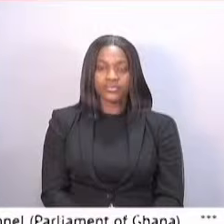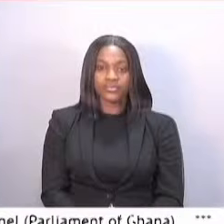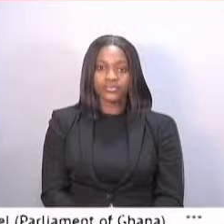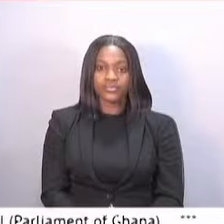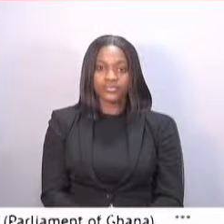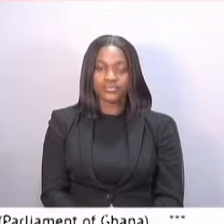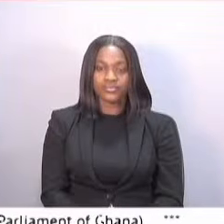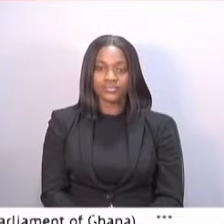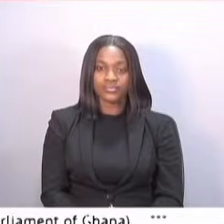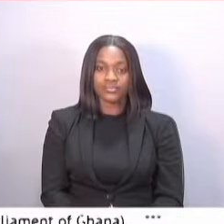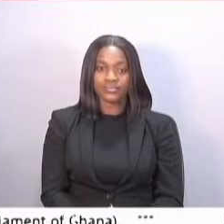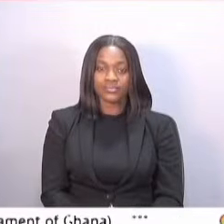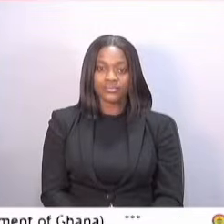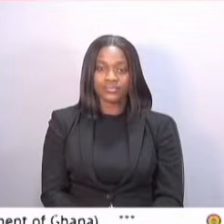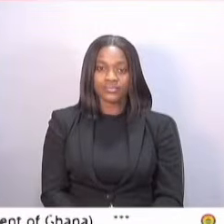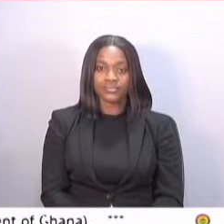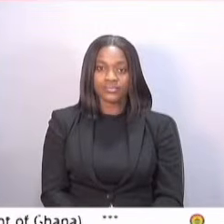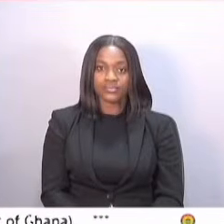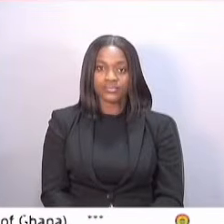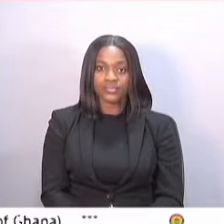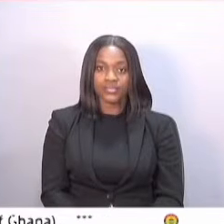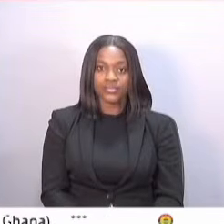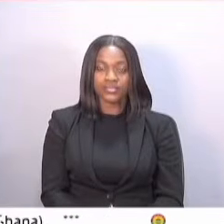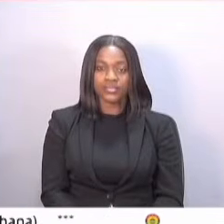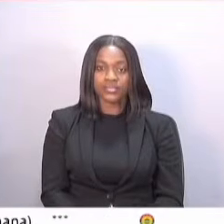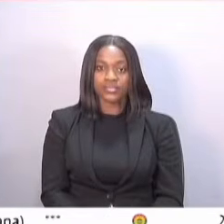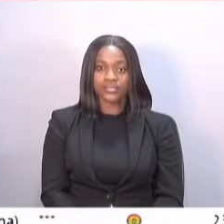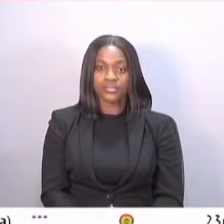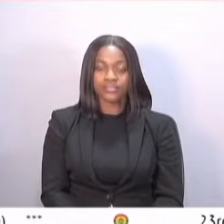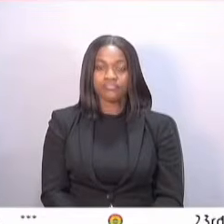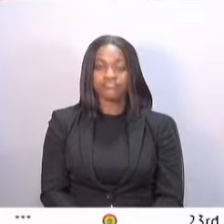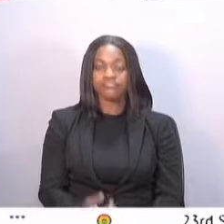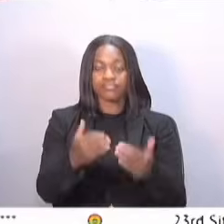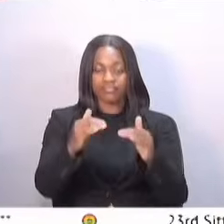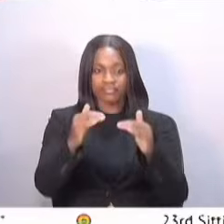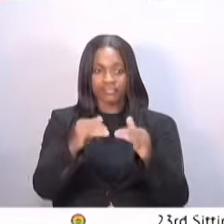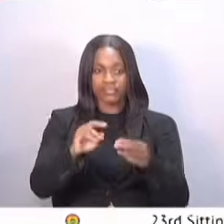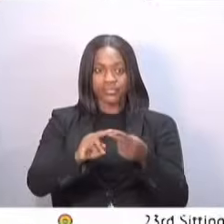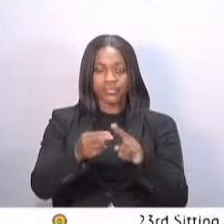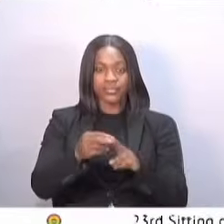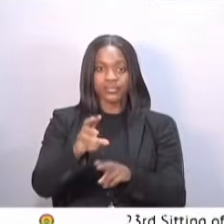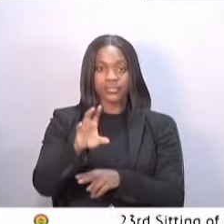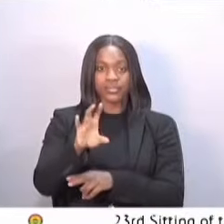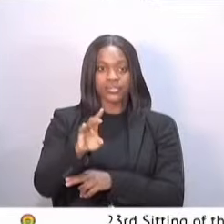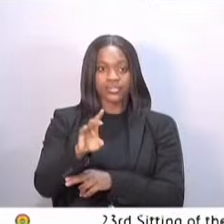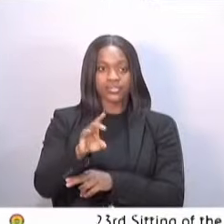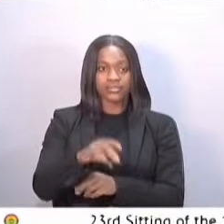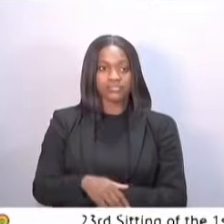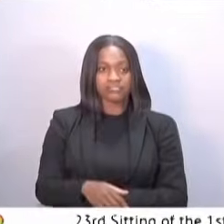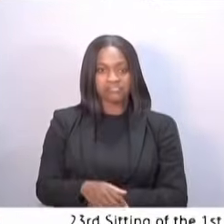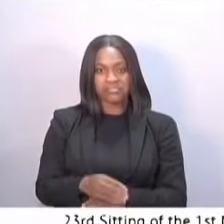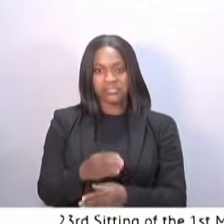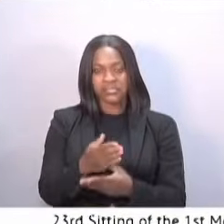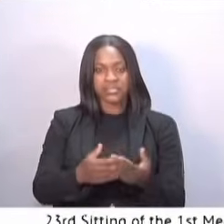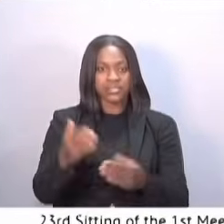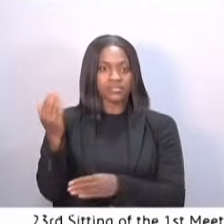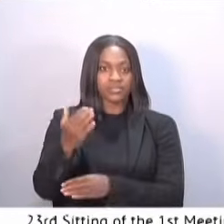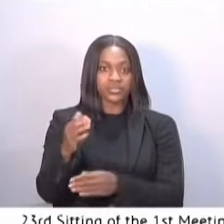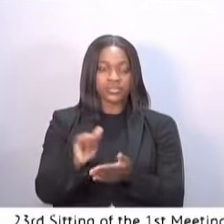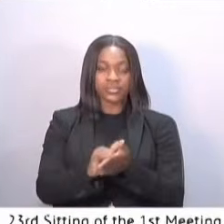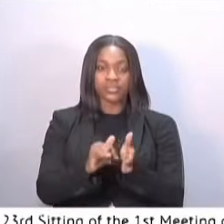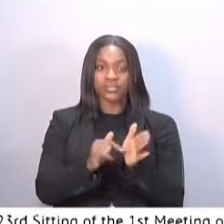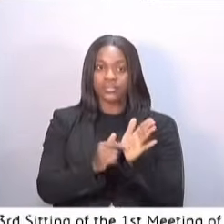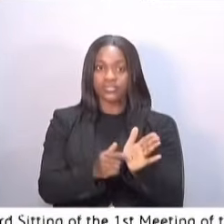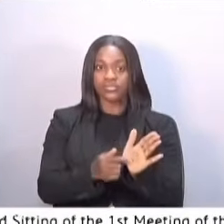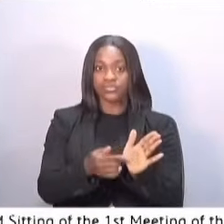Speaker, may we move to item number 7 and take a couple of statements